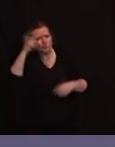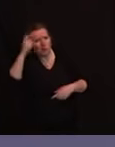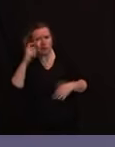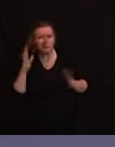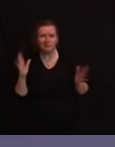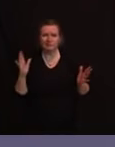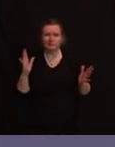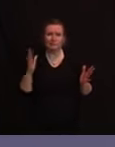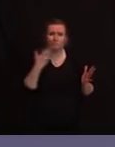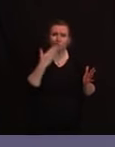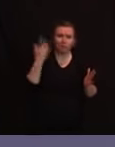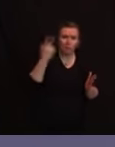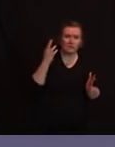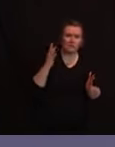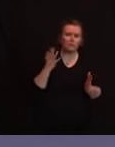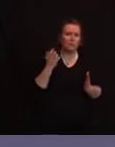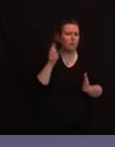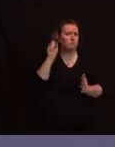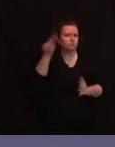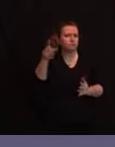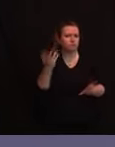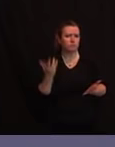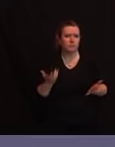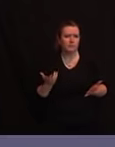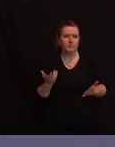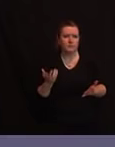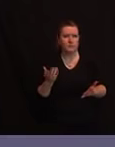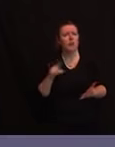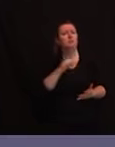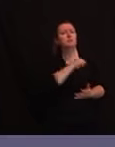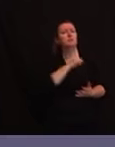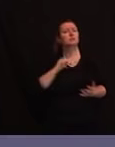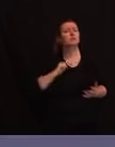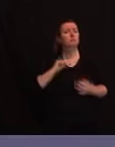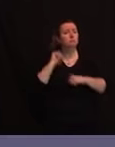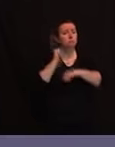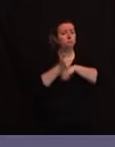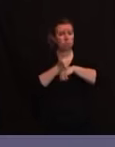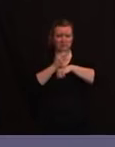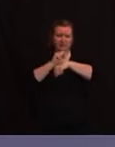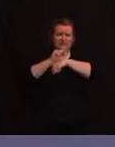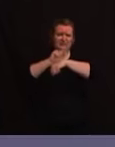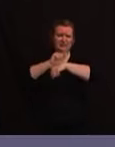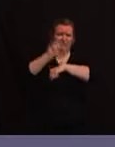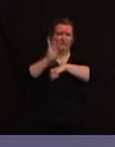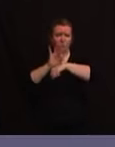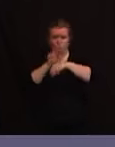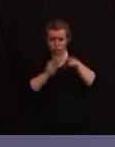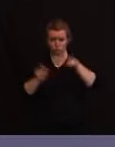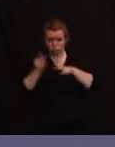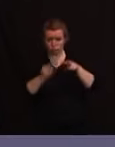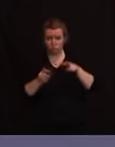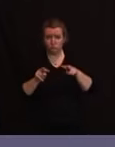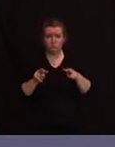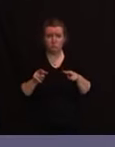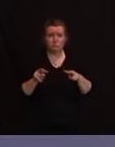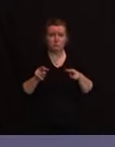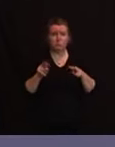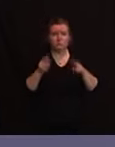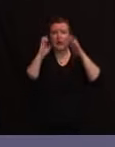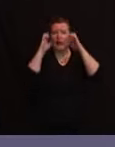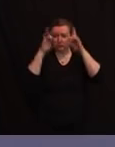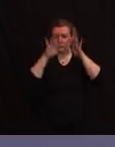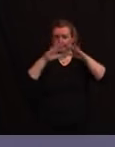Senate leaders today announced the creation of a task force to monitor NJ's public education system during this closure, including